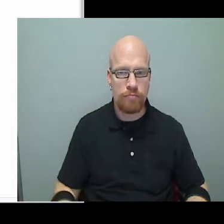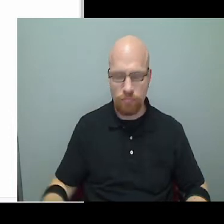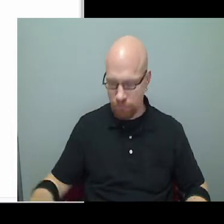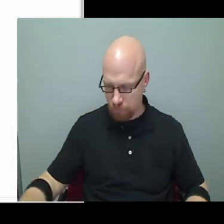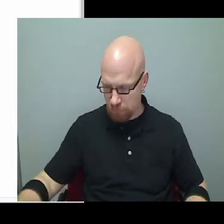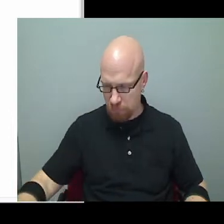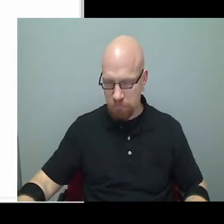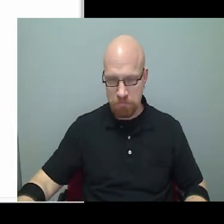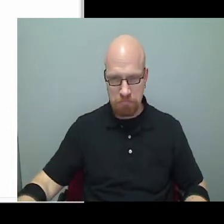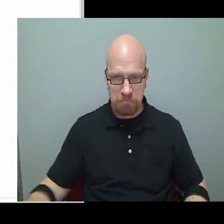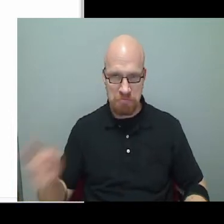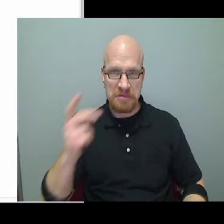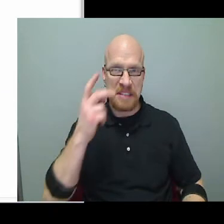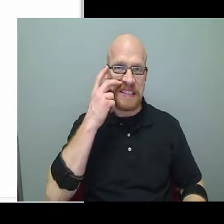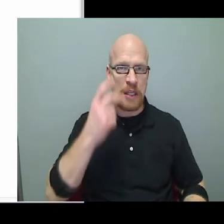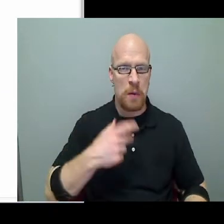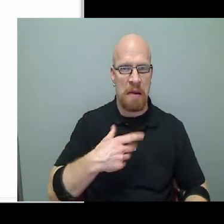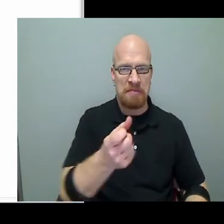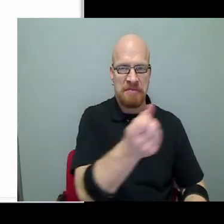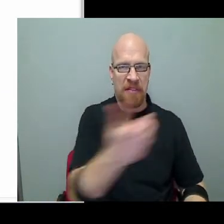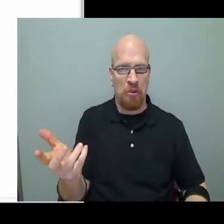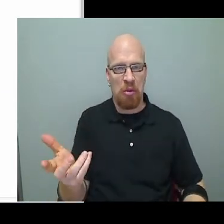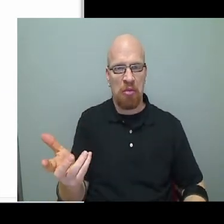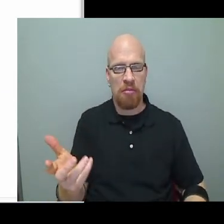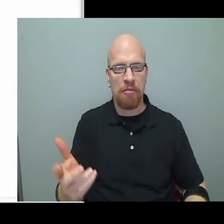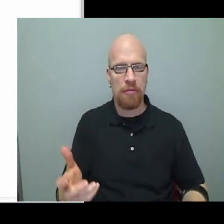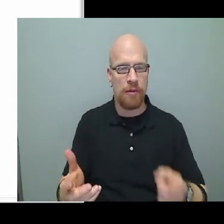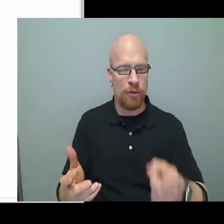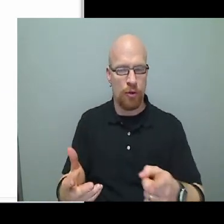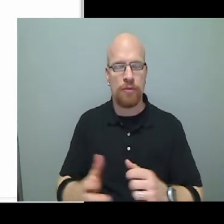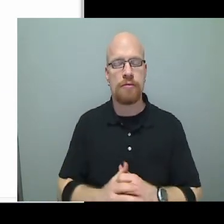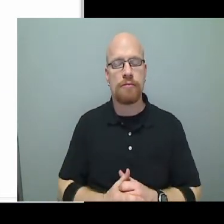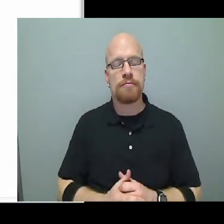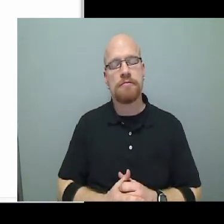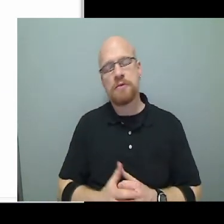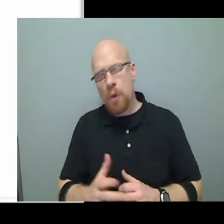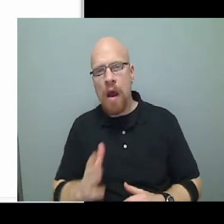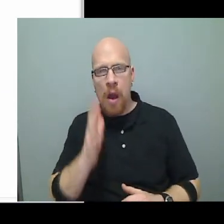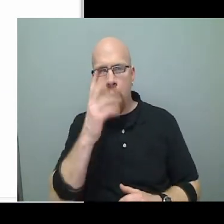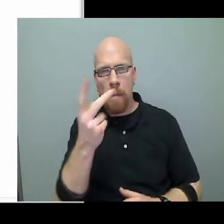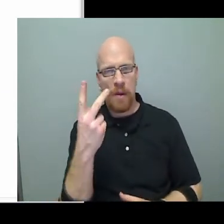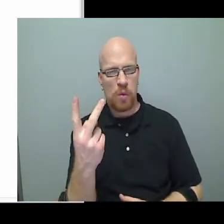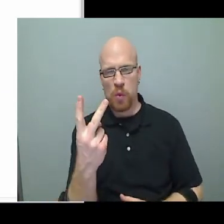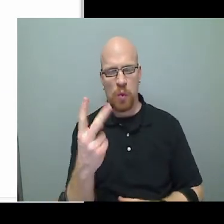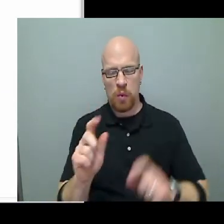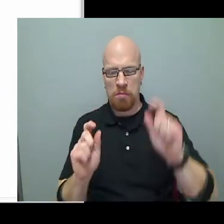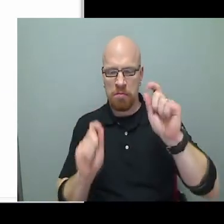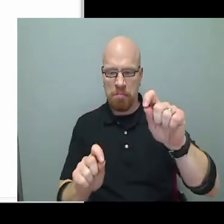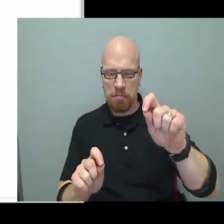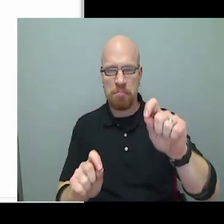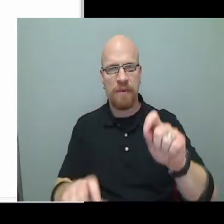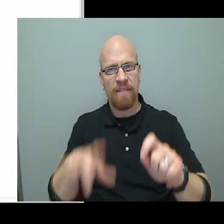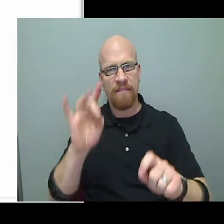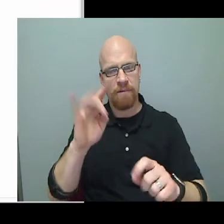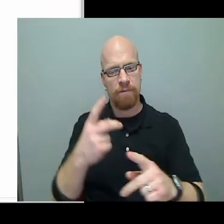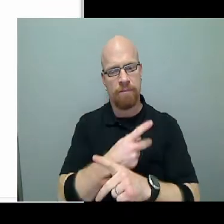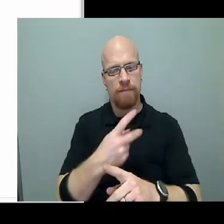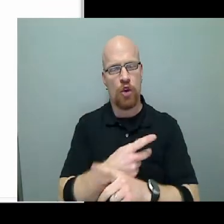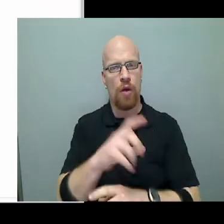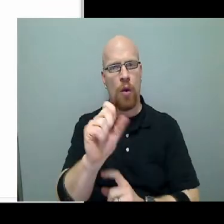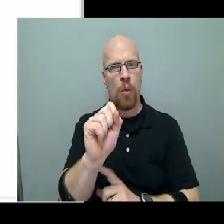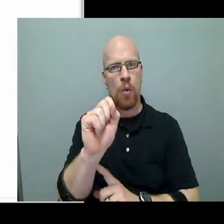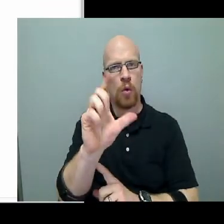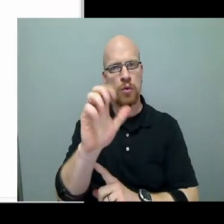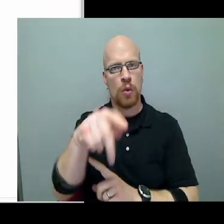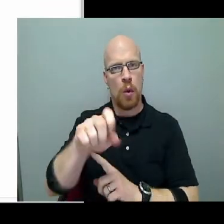Well, I picked more than 2. There are several choices. Now pick 2 of these points